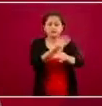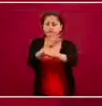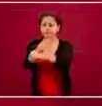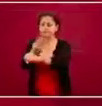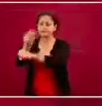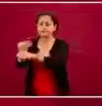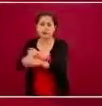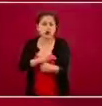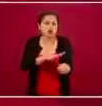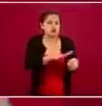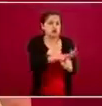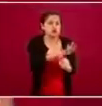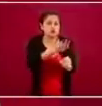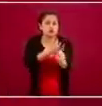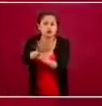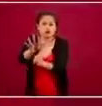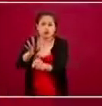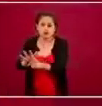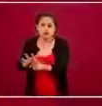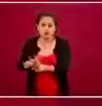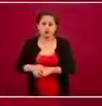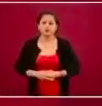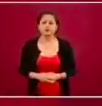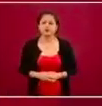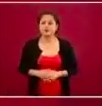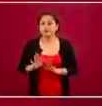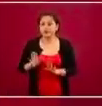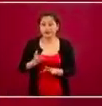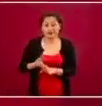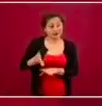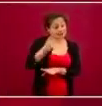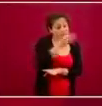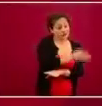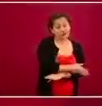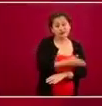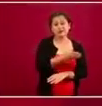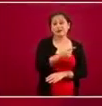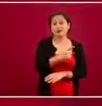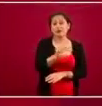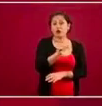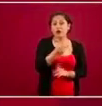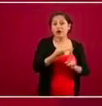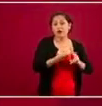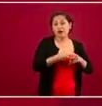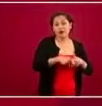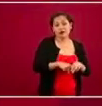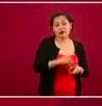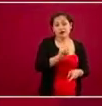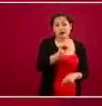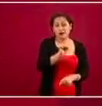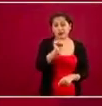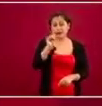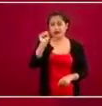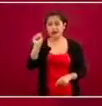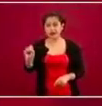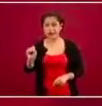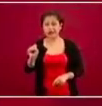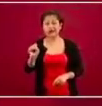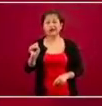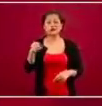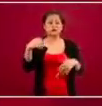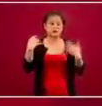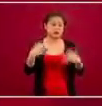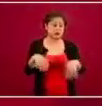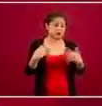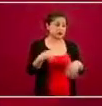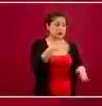phase 3 is to guarantee that we have enough capabilities in the health sector to provide treatment to all